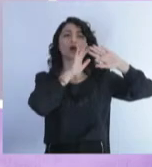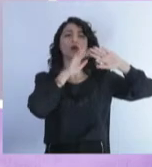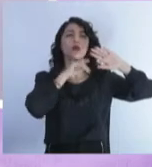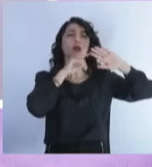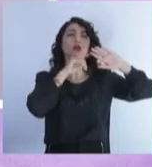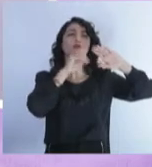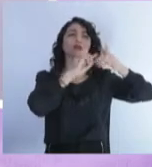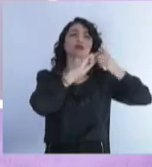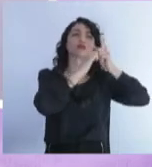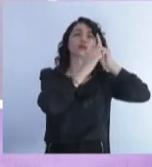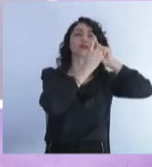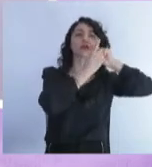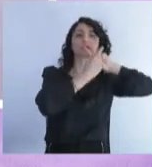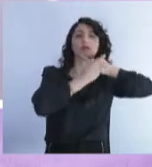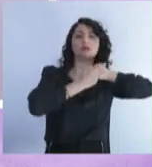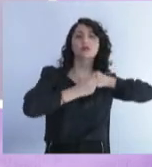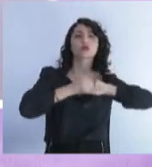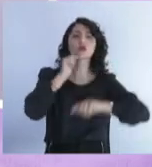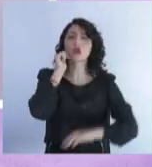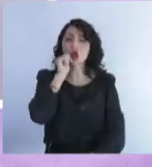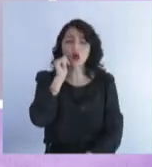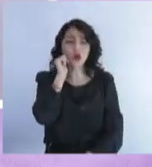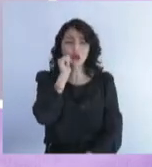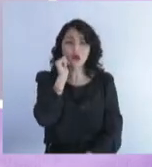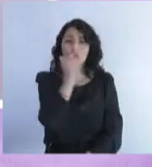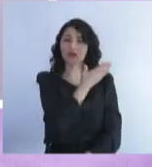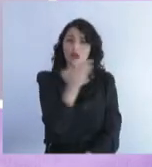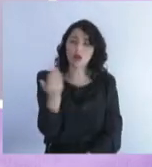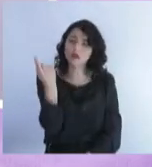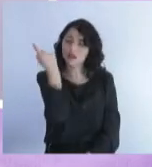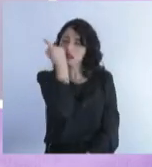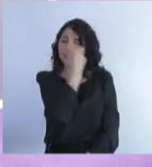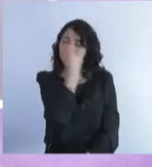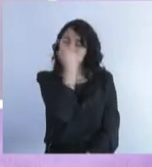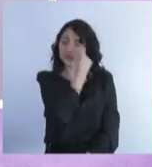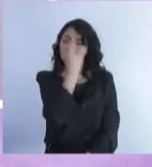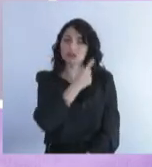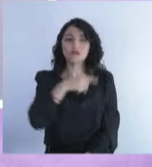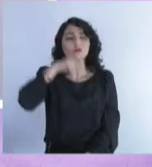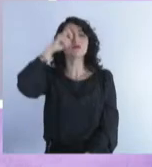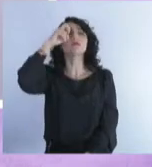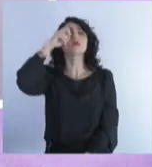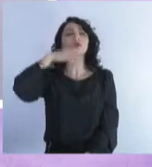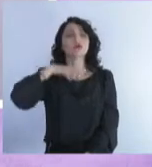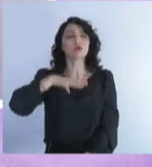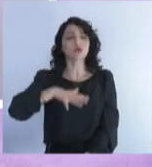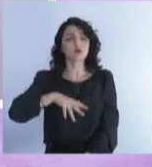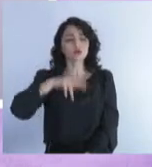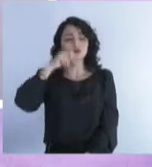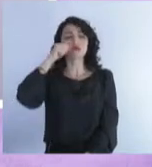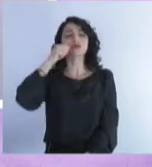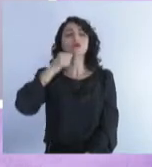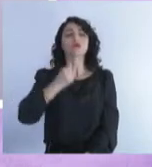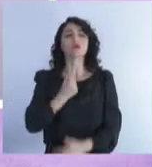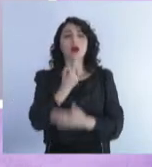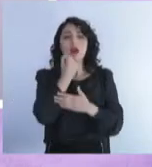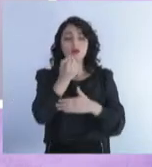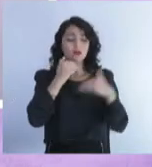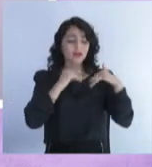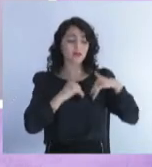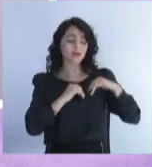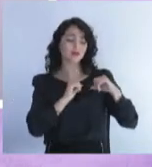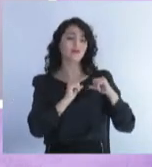fact, if you do it daily, we find it makes you less likely to become stressed, to become